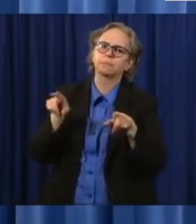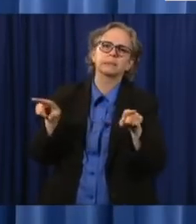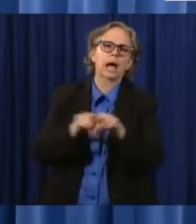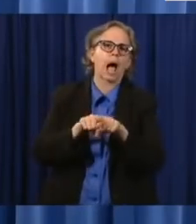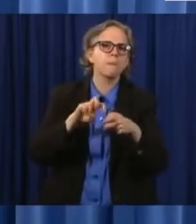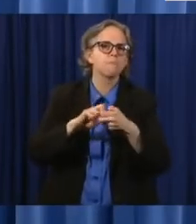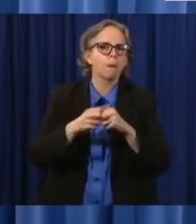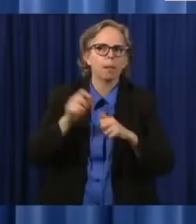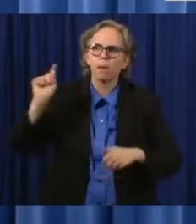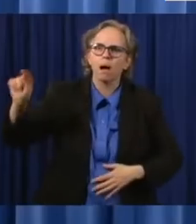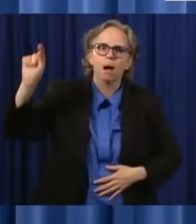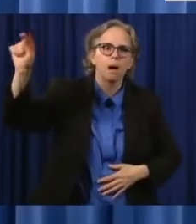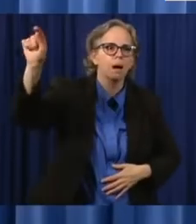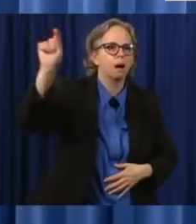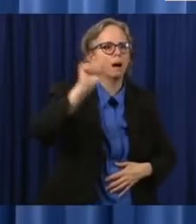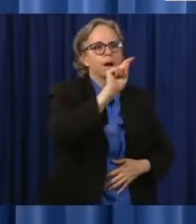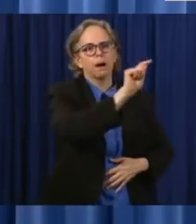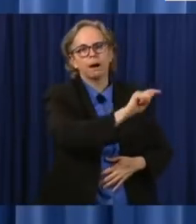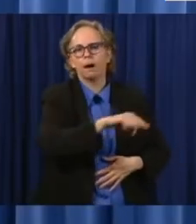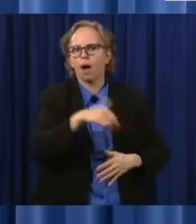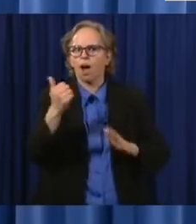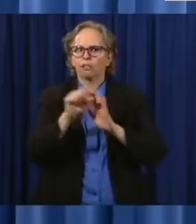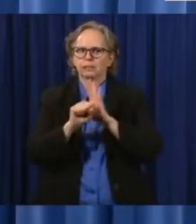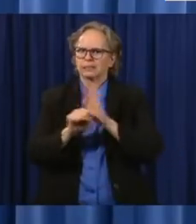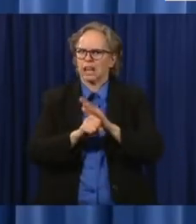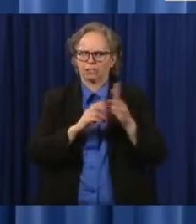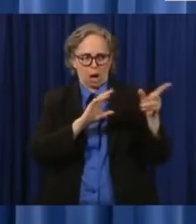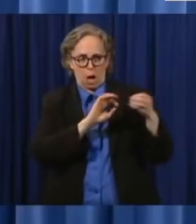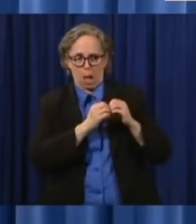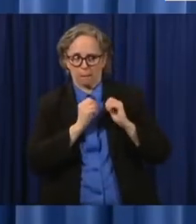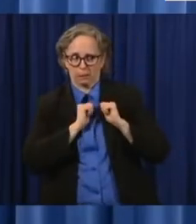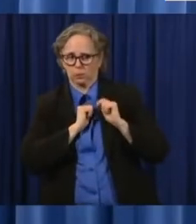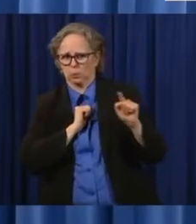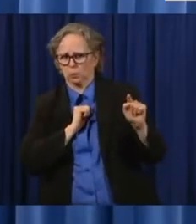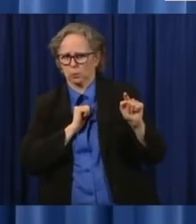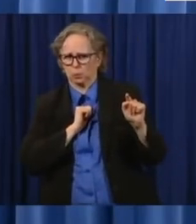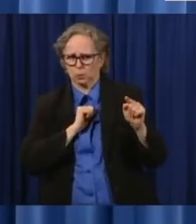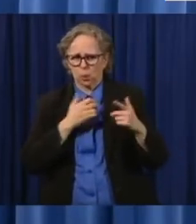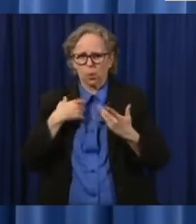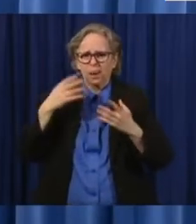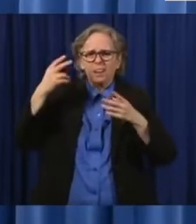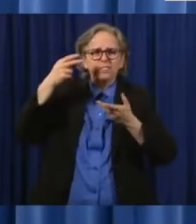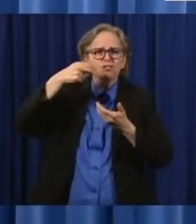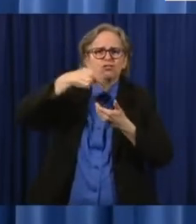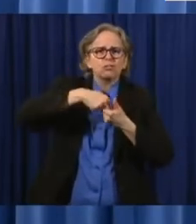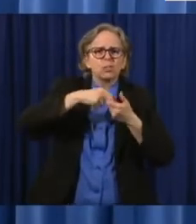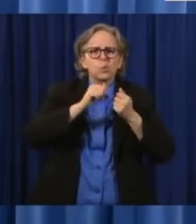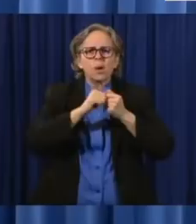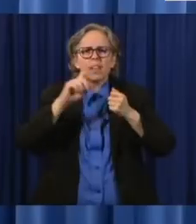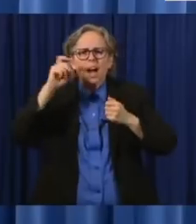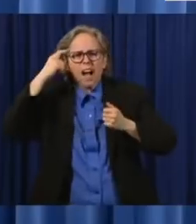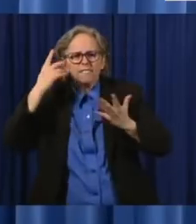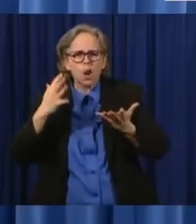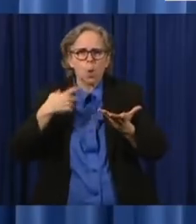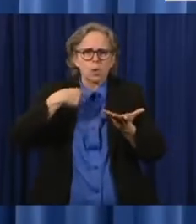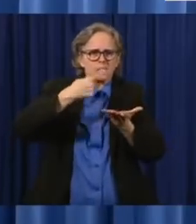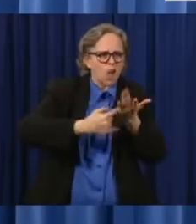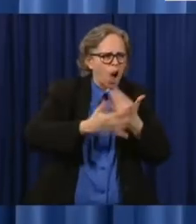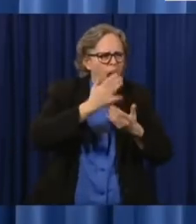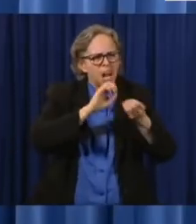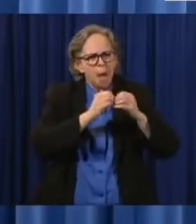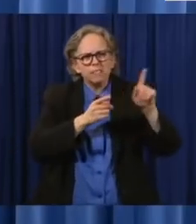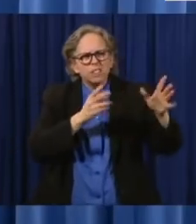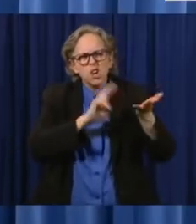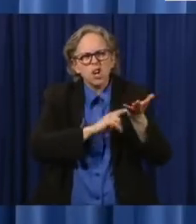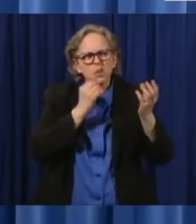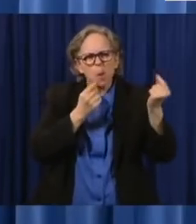numbers out of every state, and when I talk to my fellow governors, we all just talk about, the nursing homes and what else that